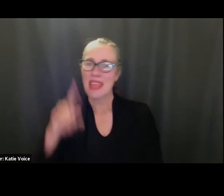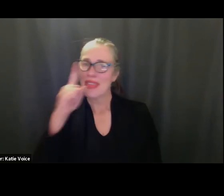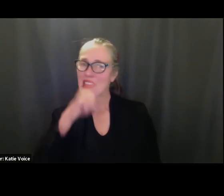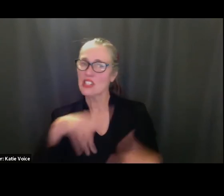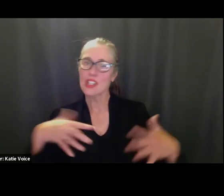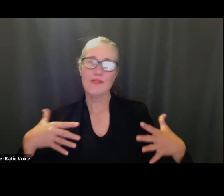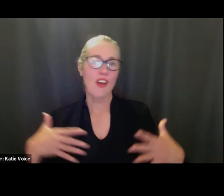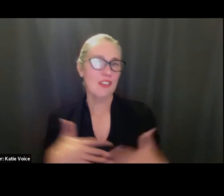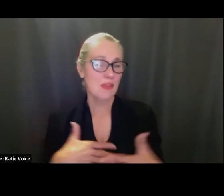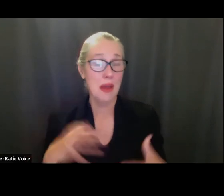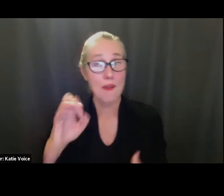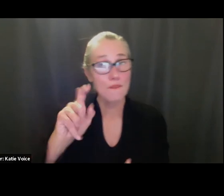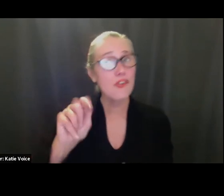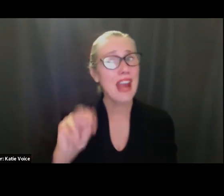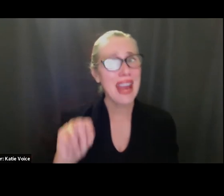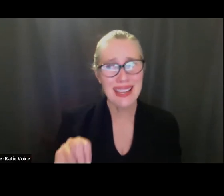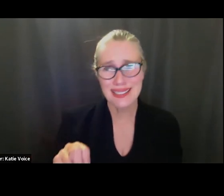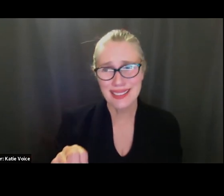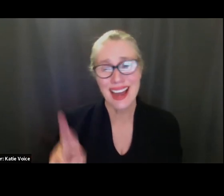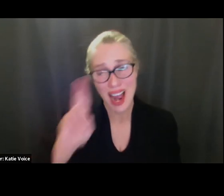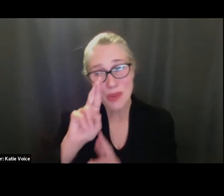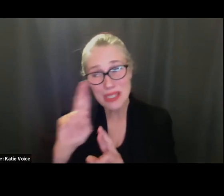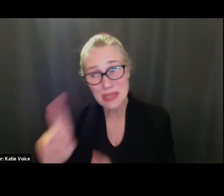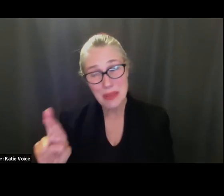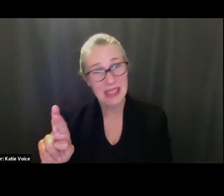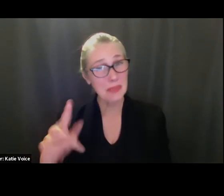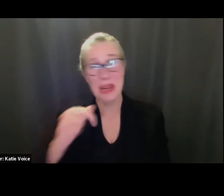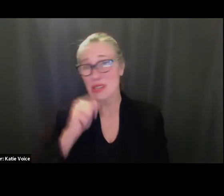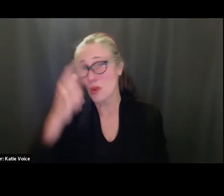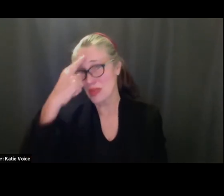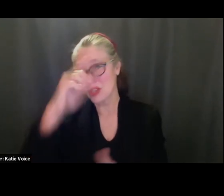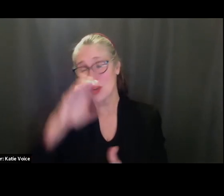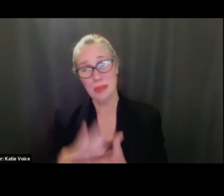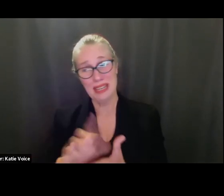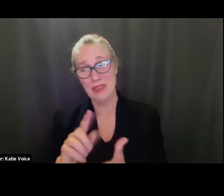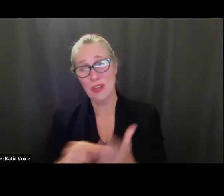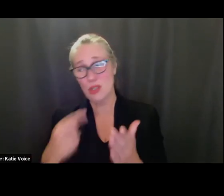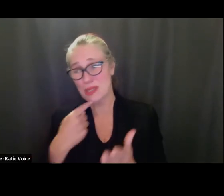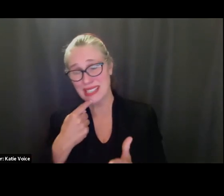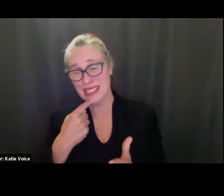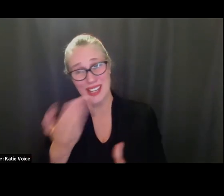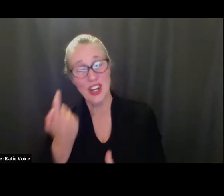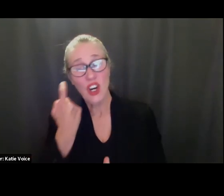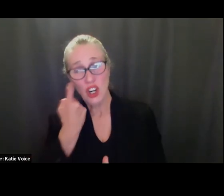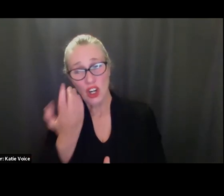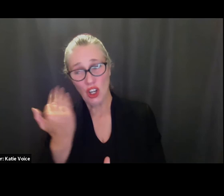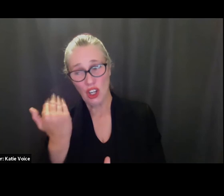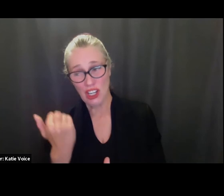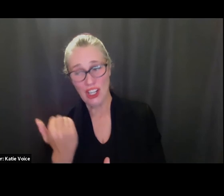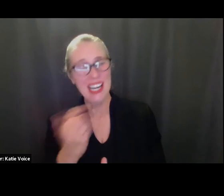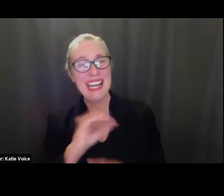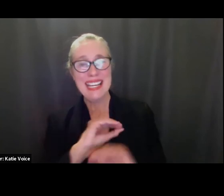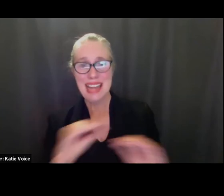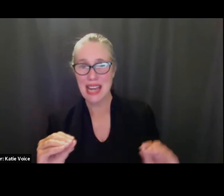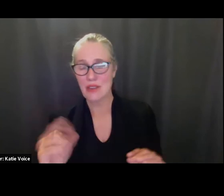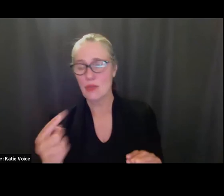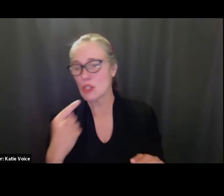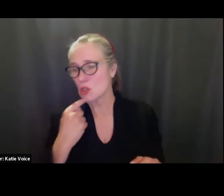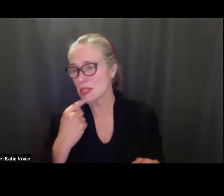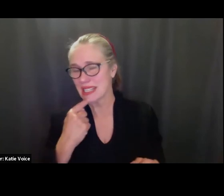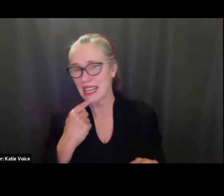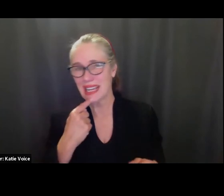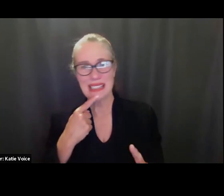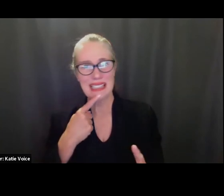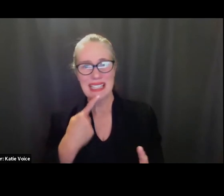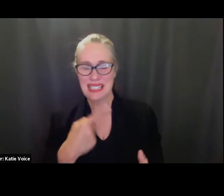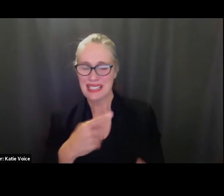with all due respect i don't think you believe the things that you said earlier none of what you said points to the